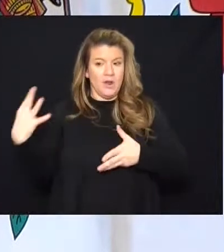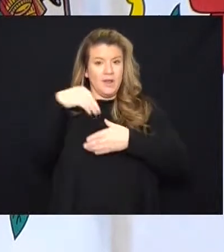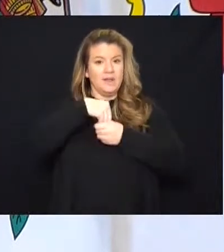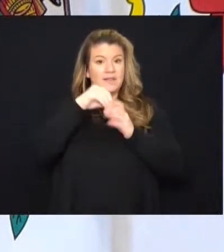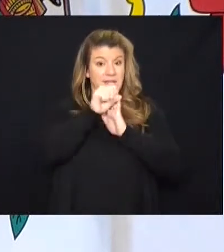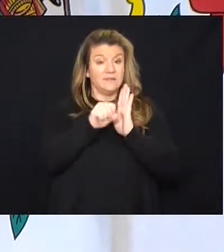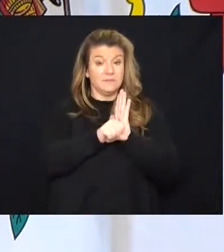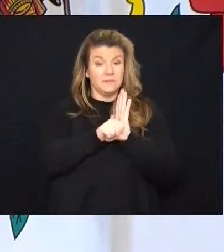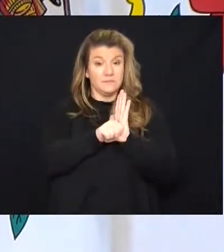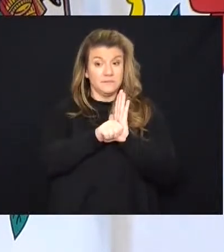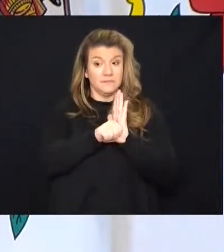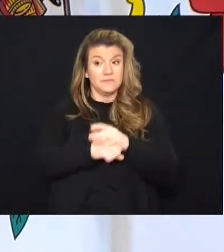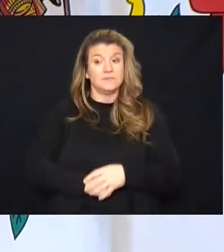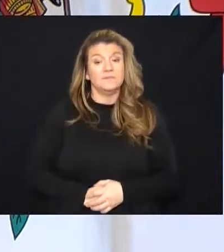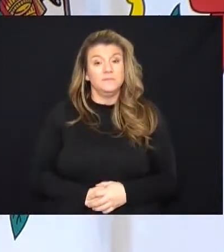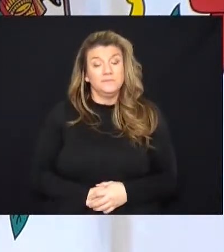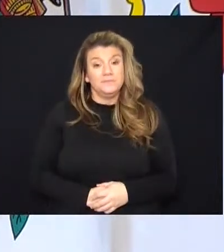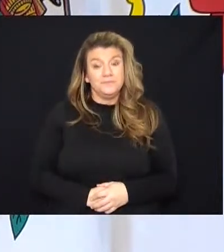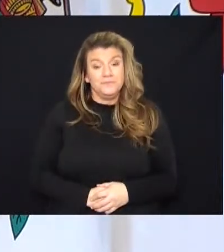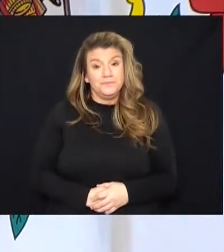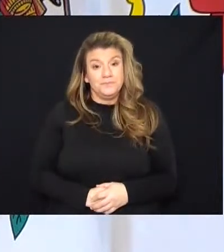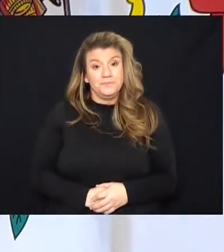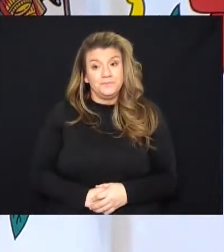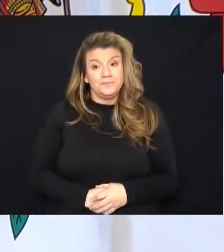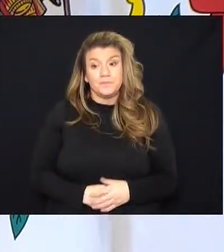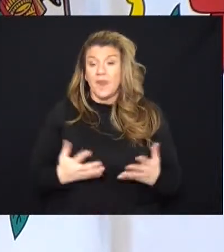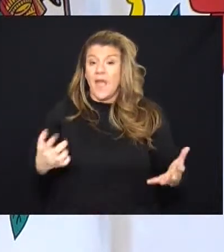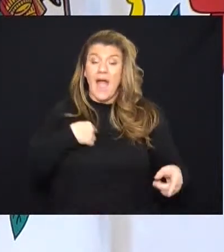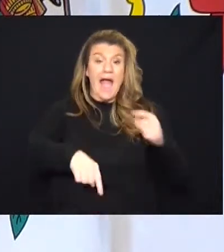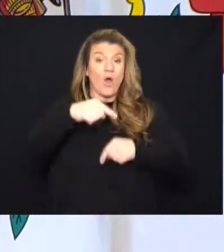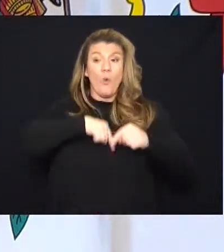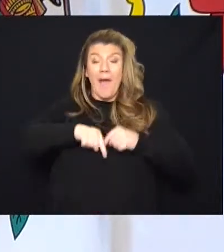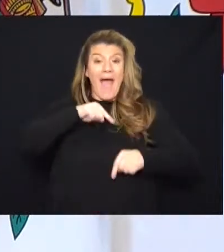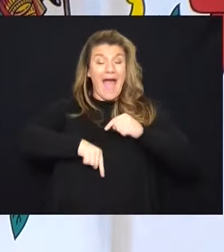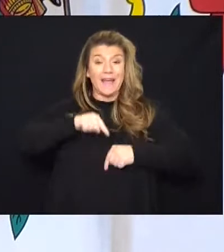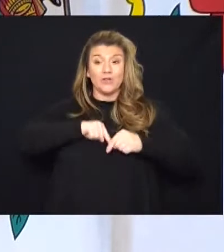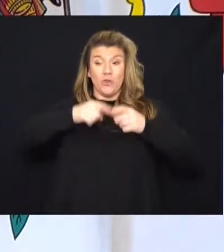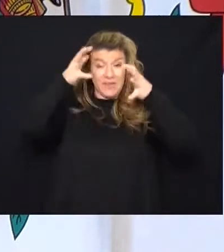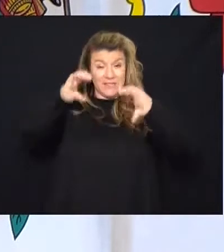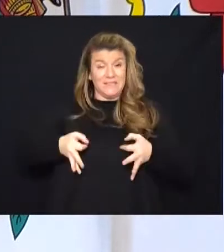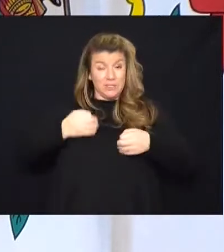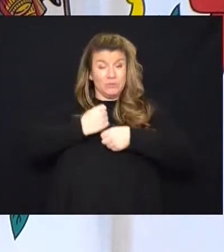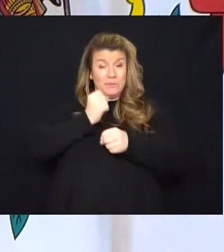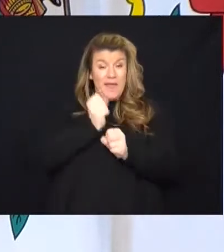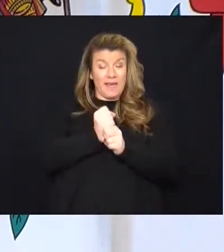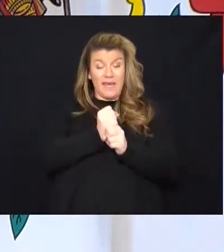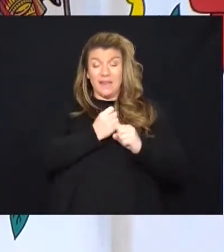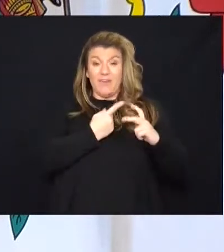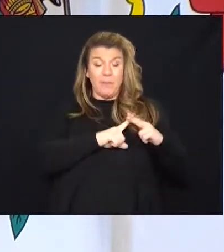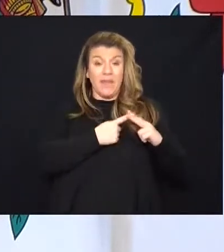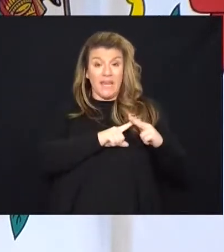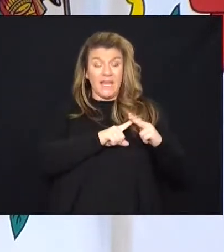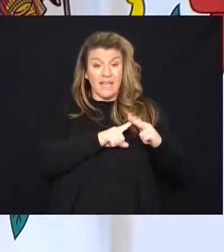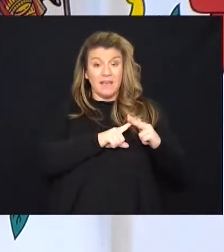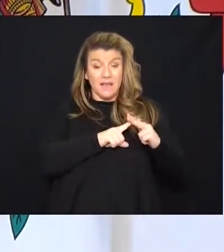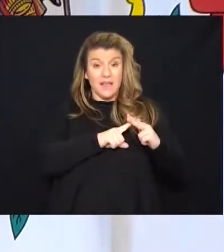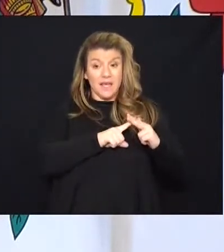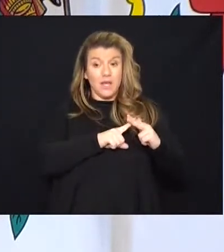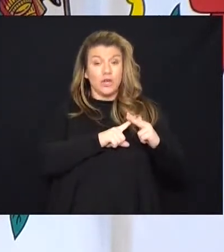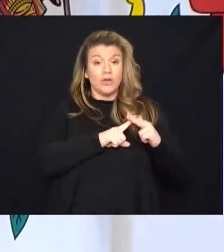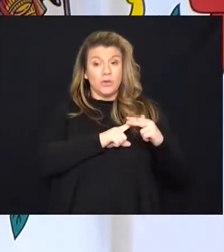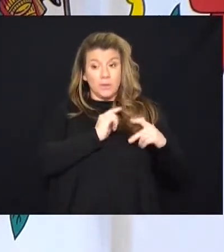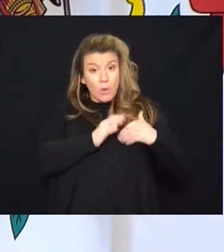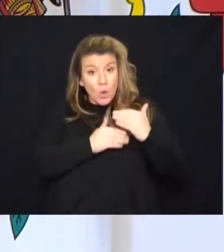state. You know, I go back to when the decisions were made in the very beginning to